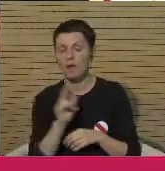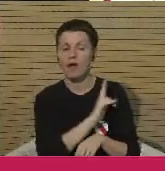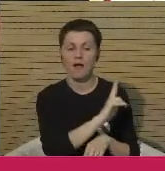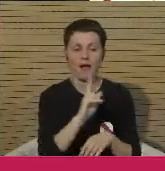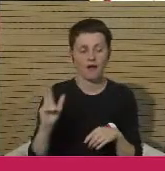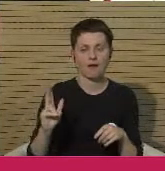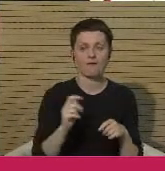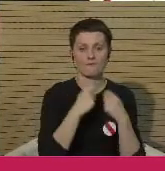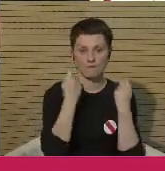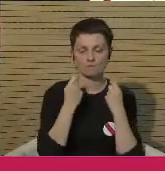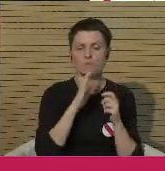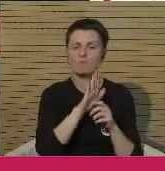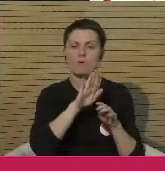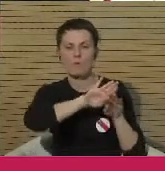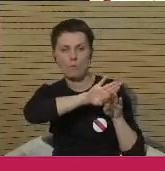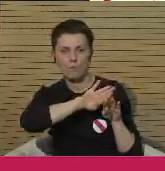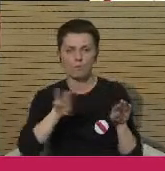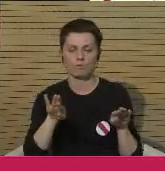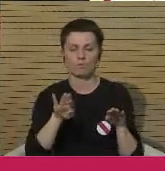Craftspeople,